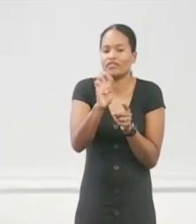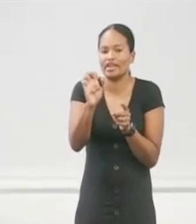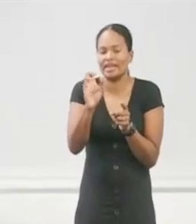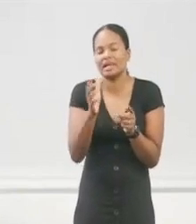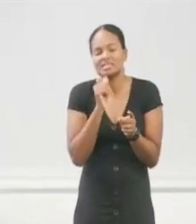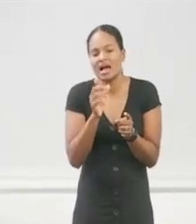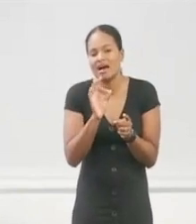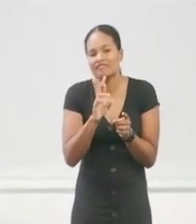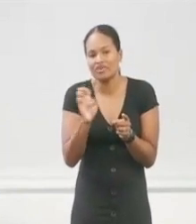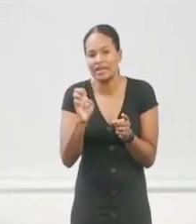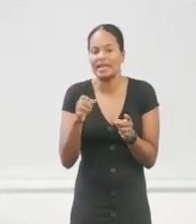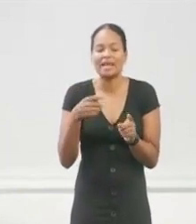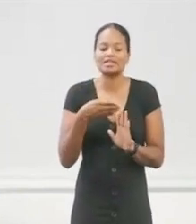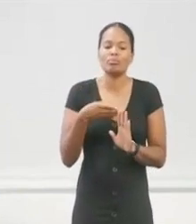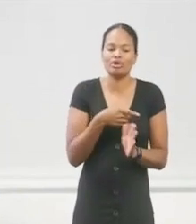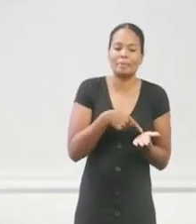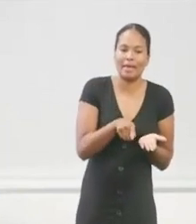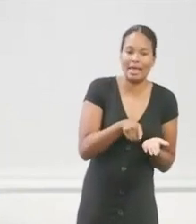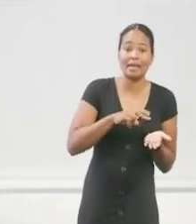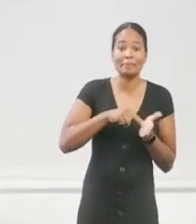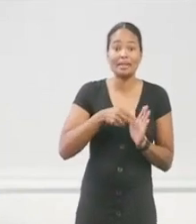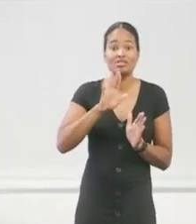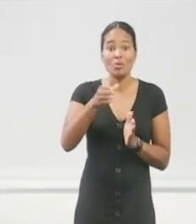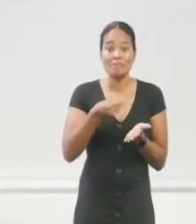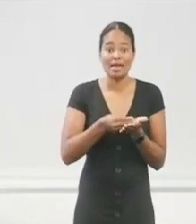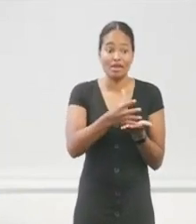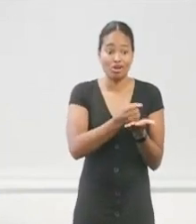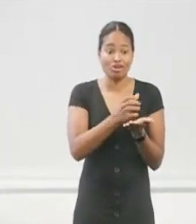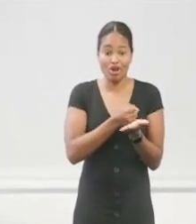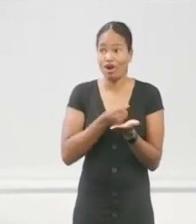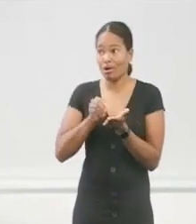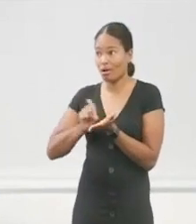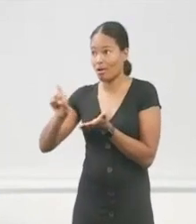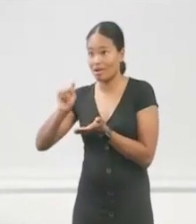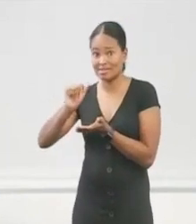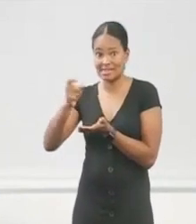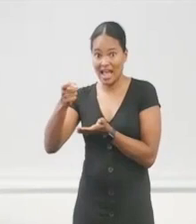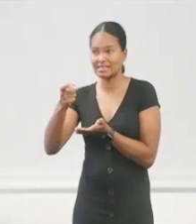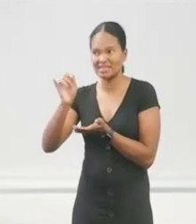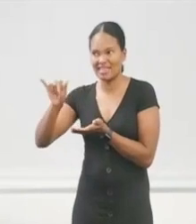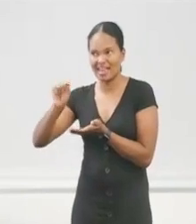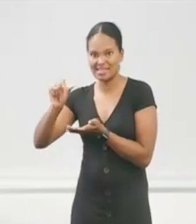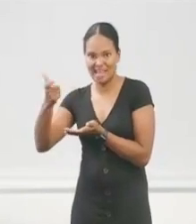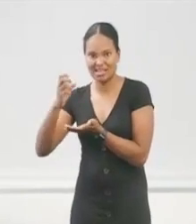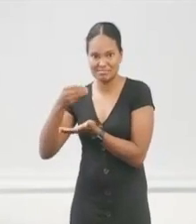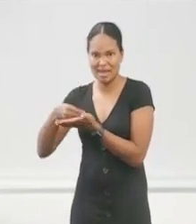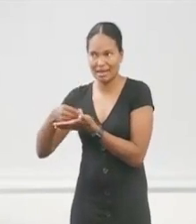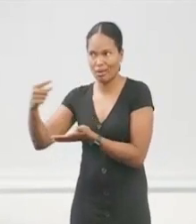prepaid. You paid your tax dollars. You paid for us and our salaries, and we thank you for that. But the second part of that is put us to work. Make